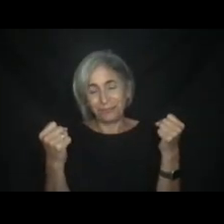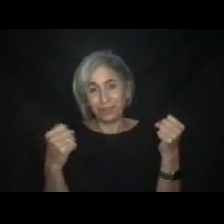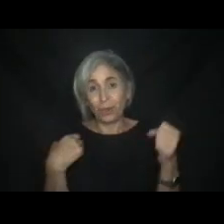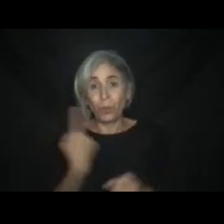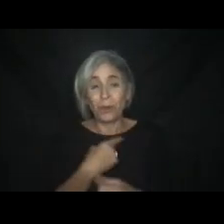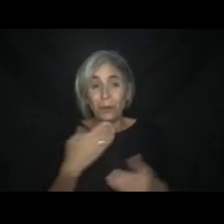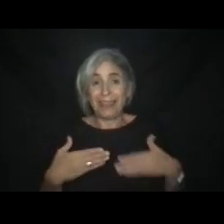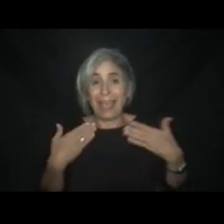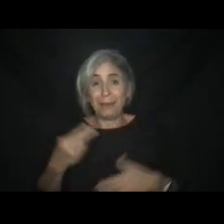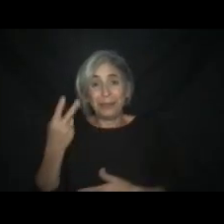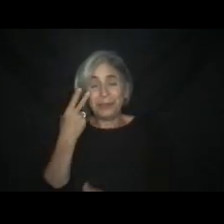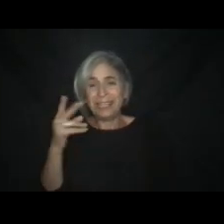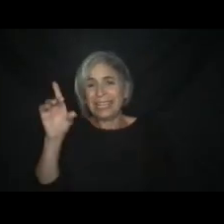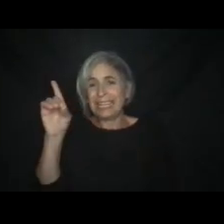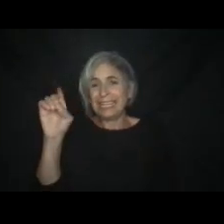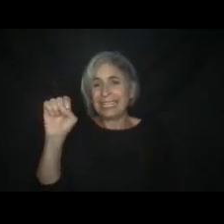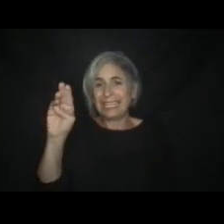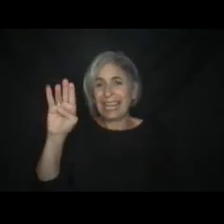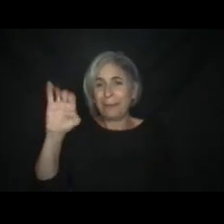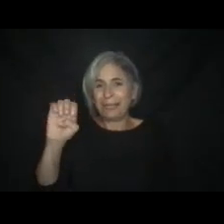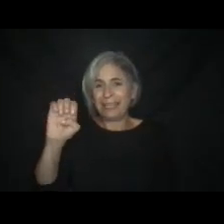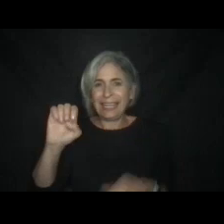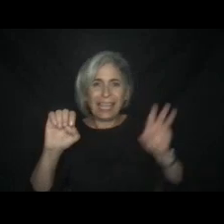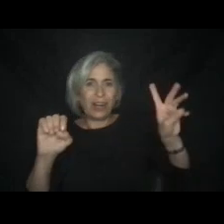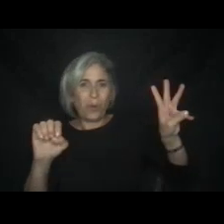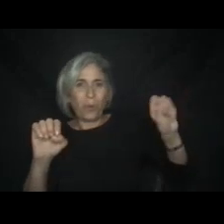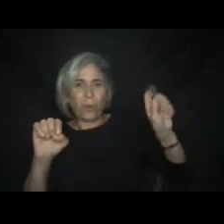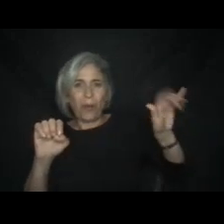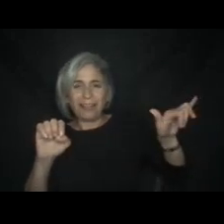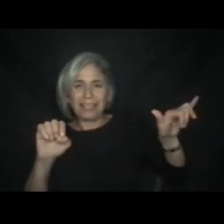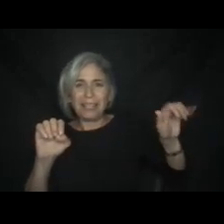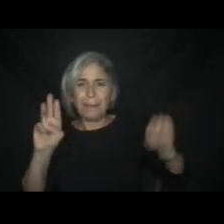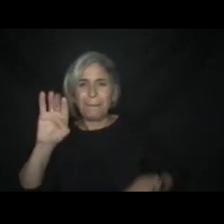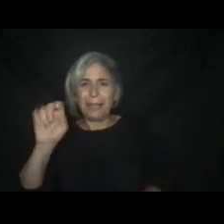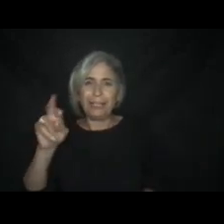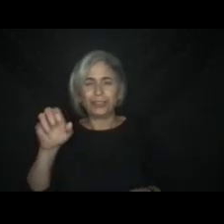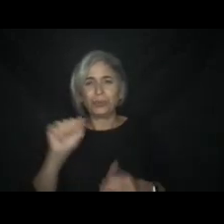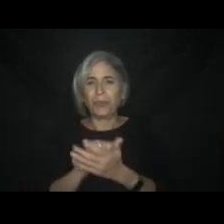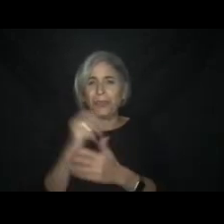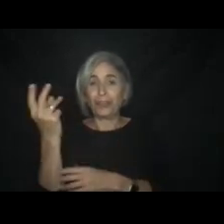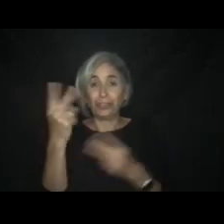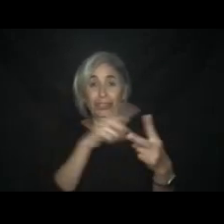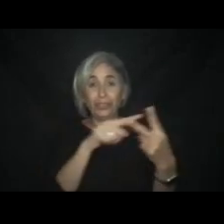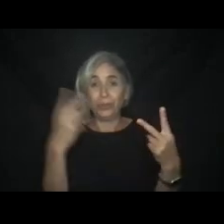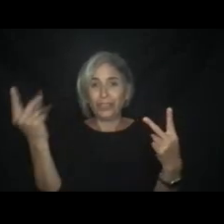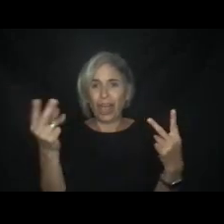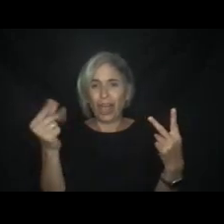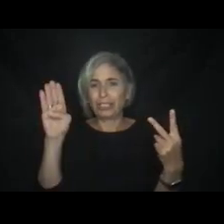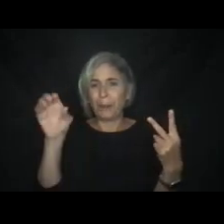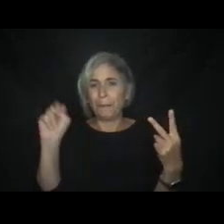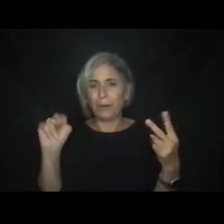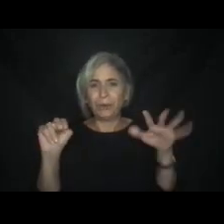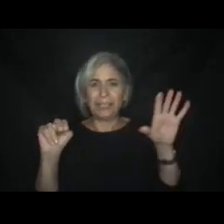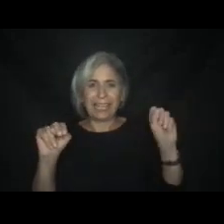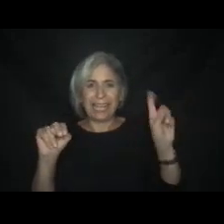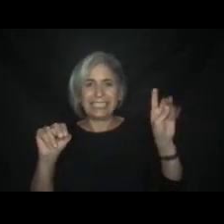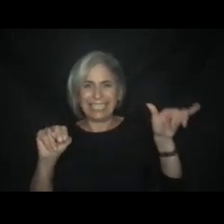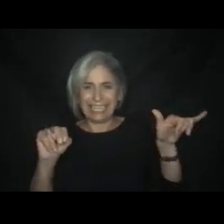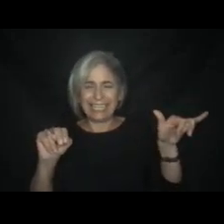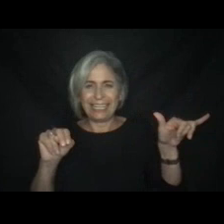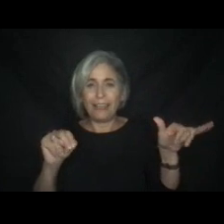Debbie and Wally Majors with Boone and Cassidy. There will be food and activities for